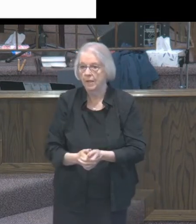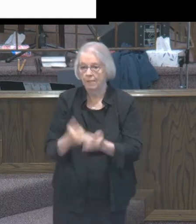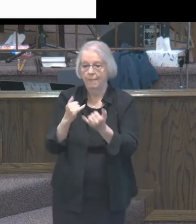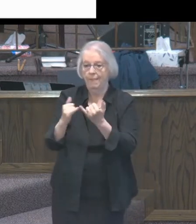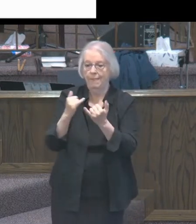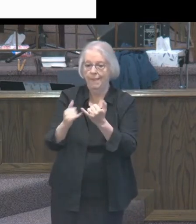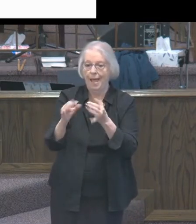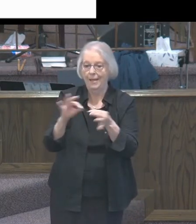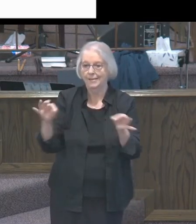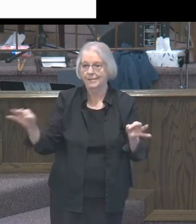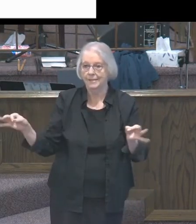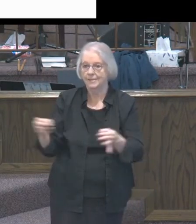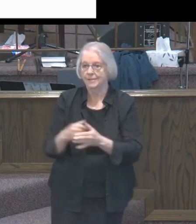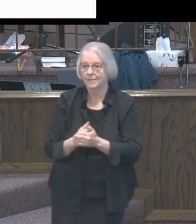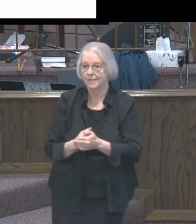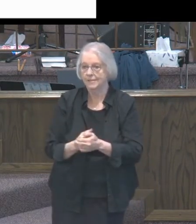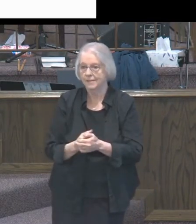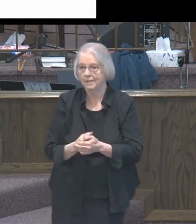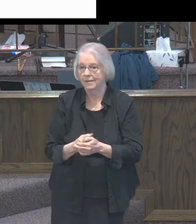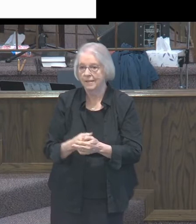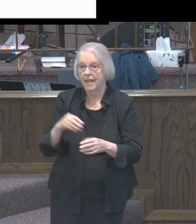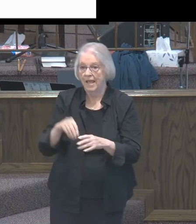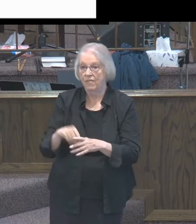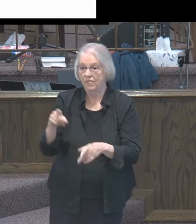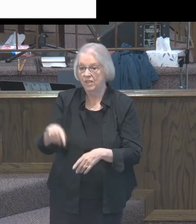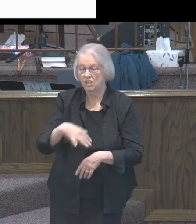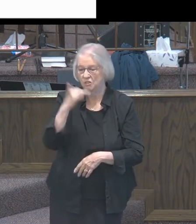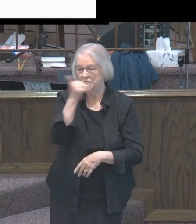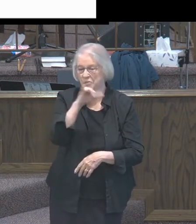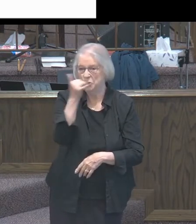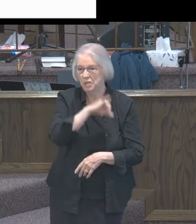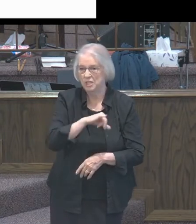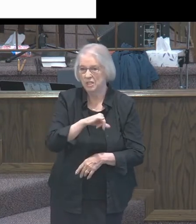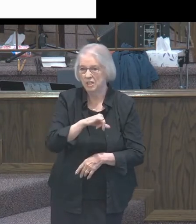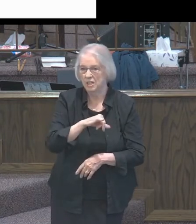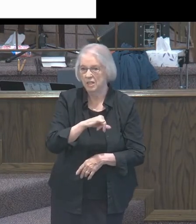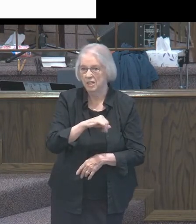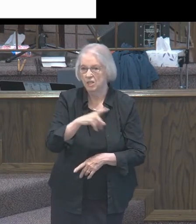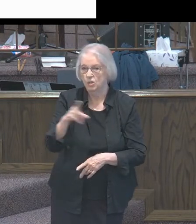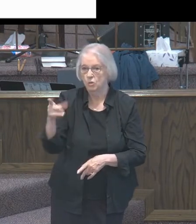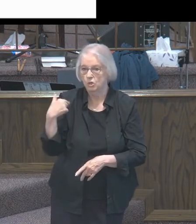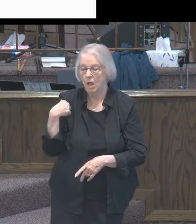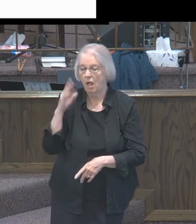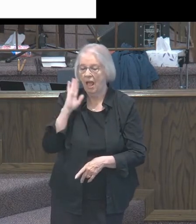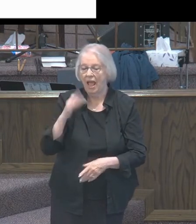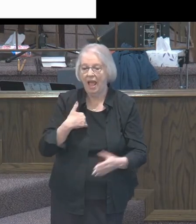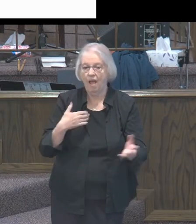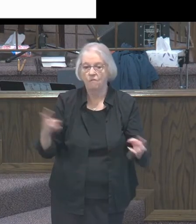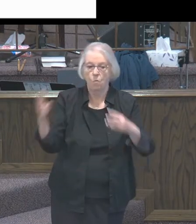read, "But in this you have done foolishly, therefore from now on you shall have wars."